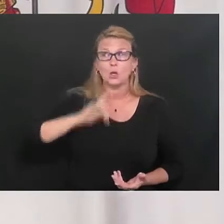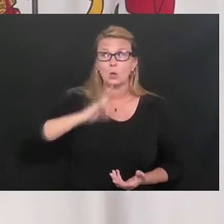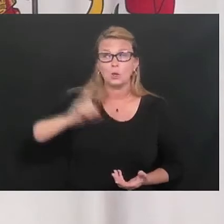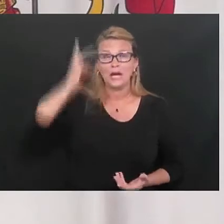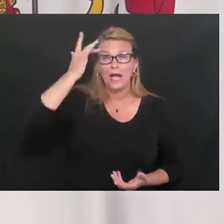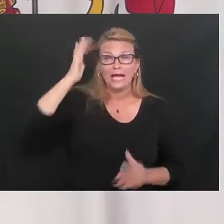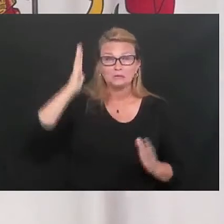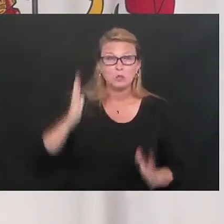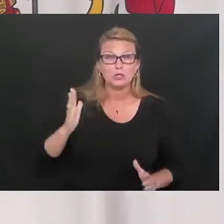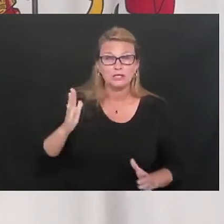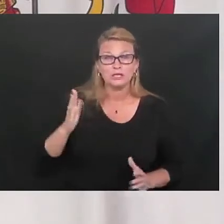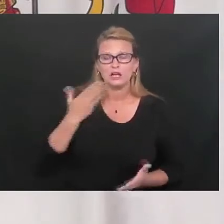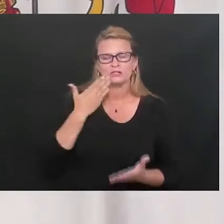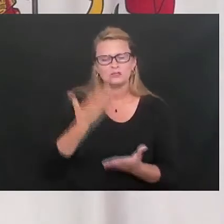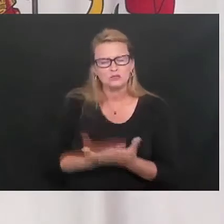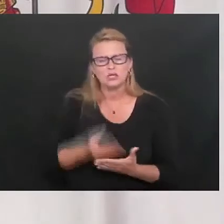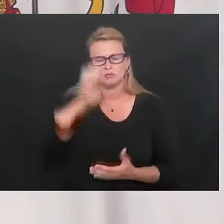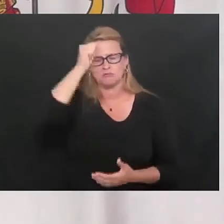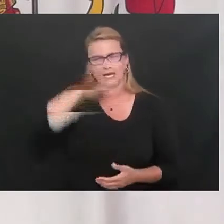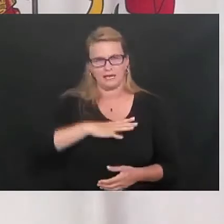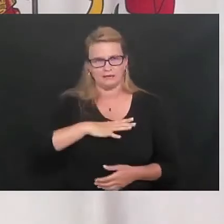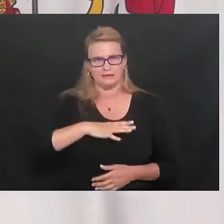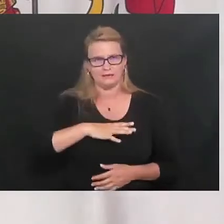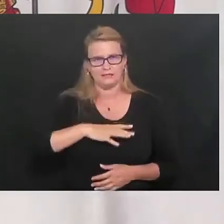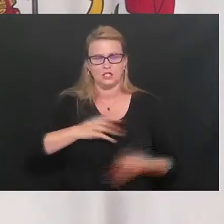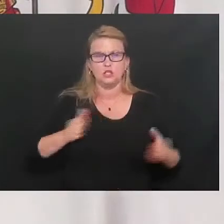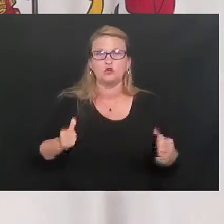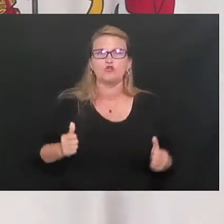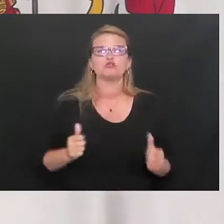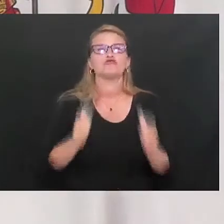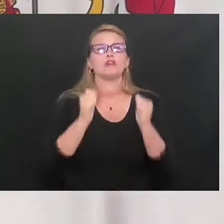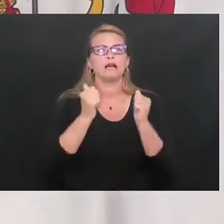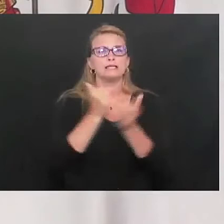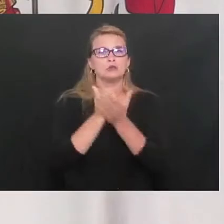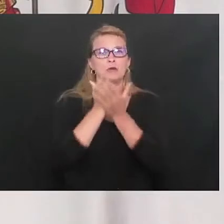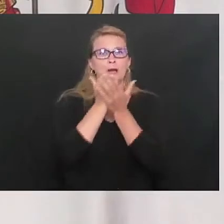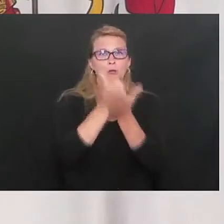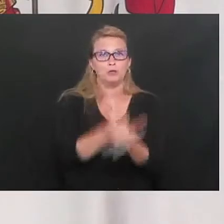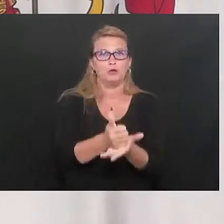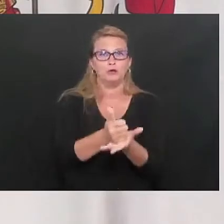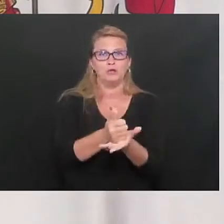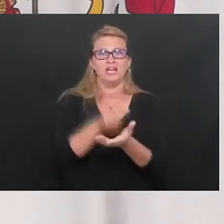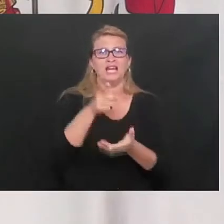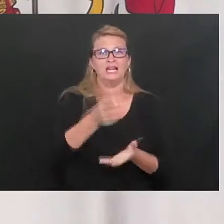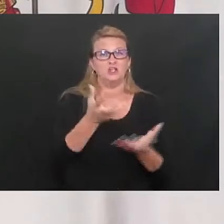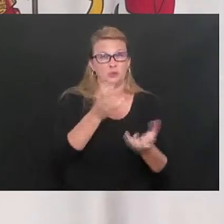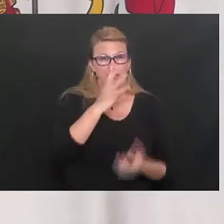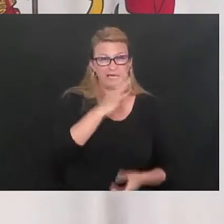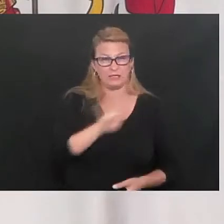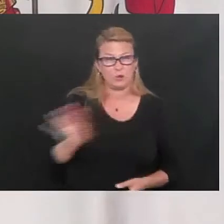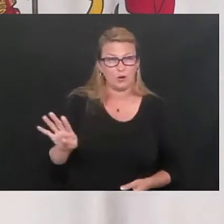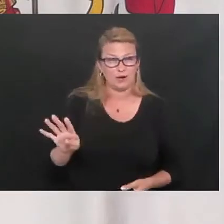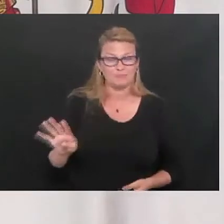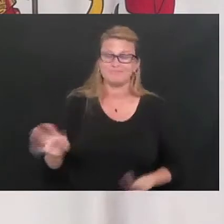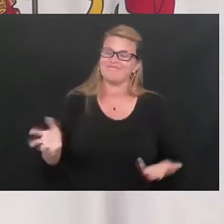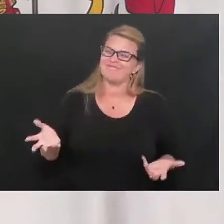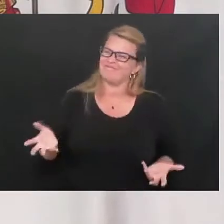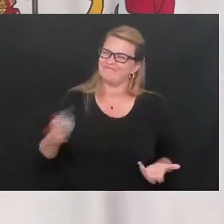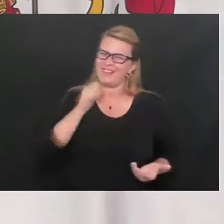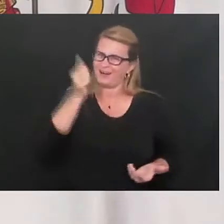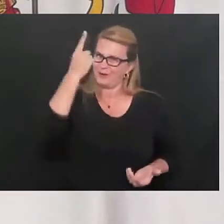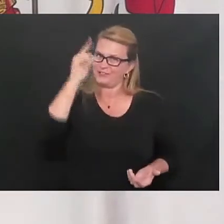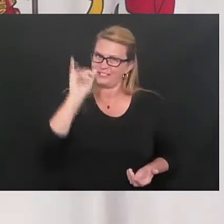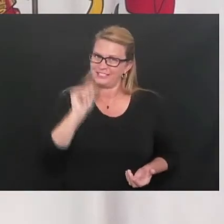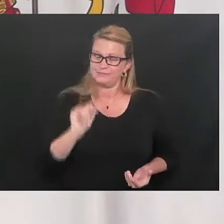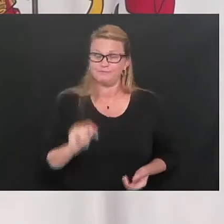a good man that is trying to help you, and just say, turn your back? I just don't get it. But Charles,